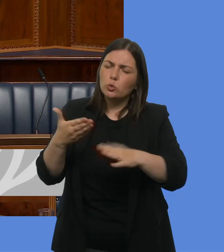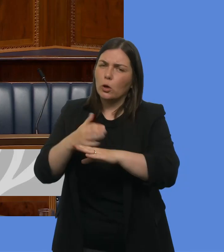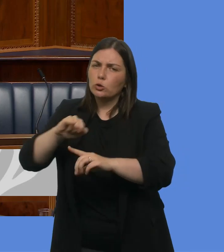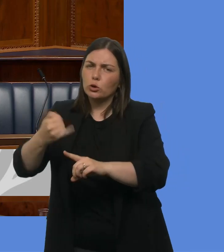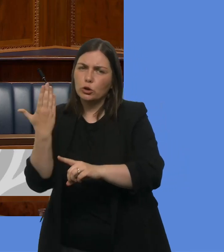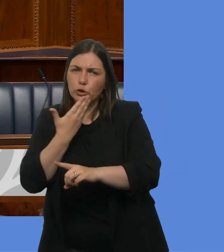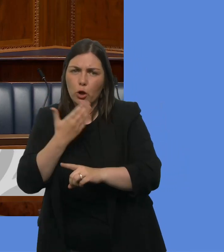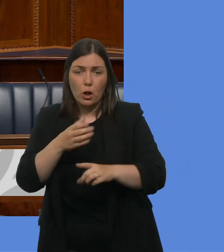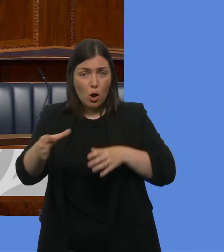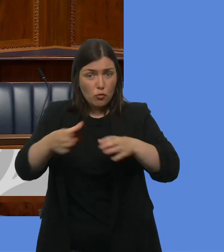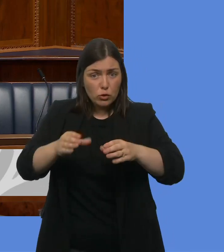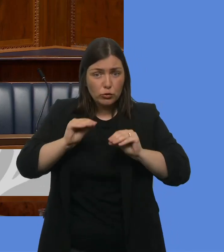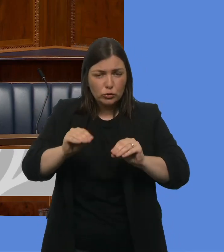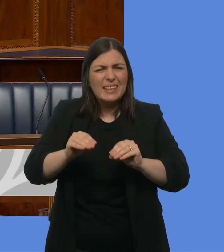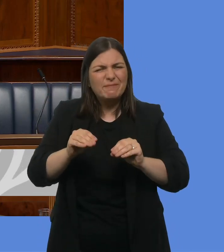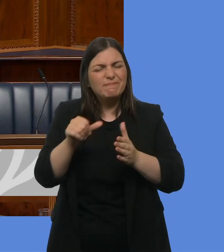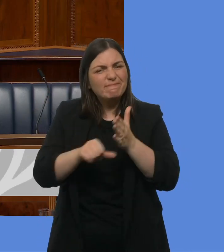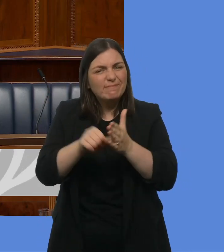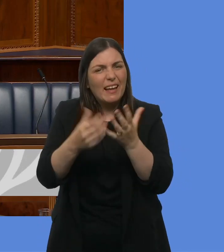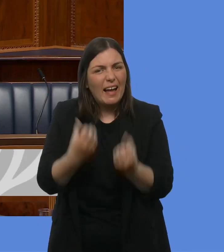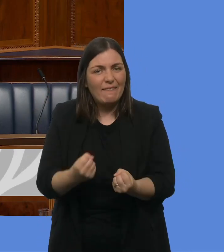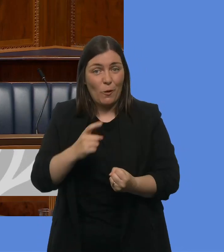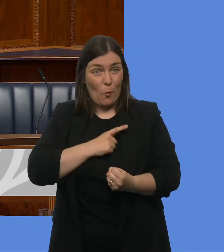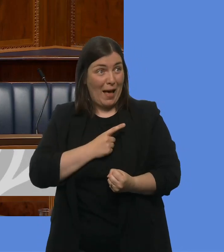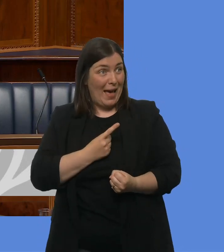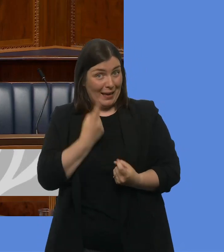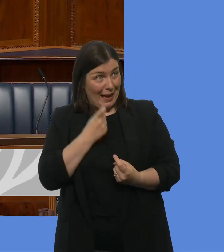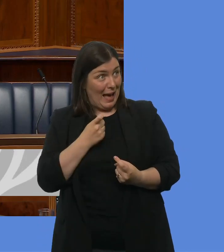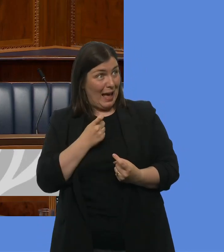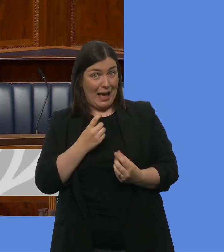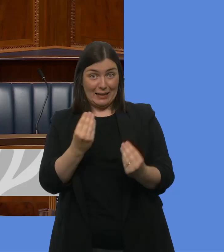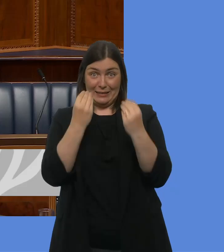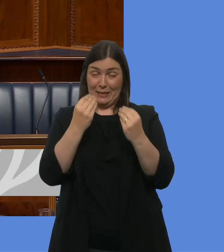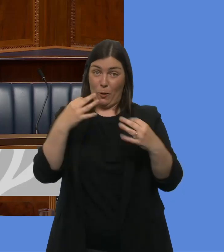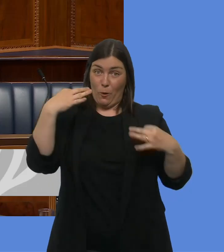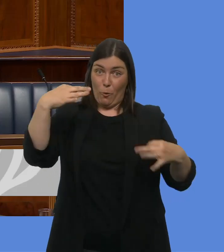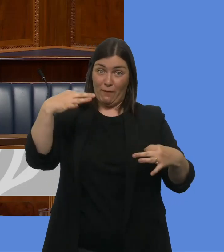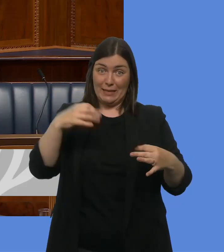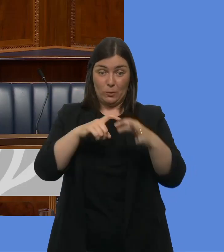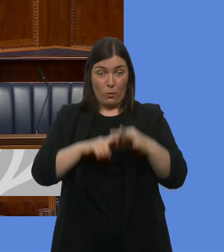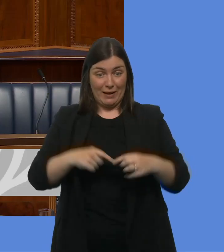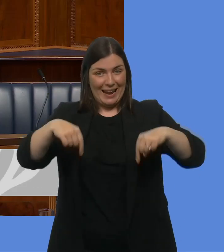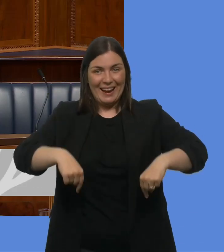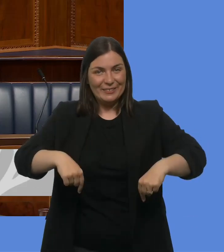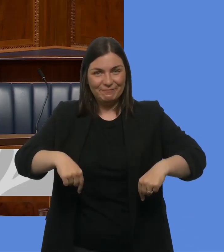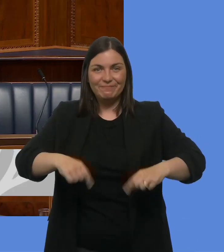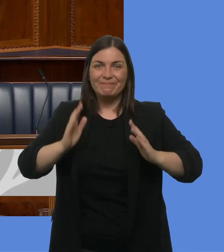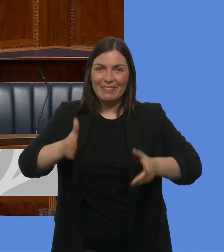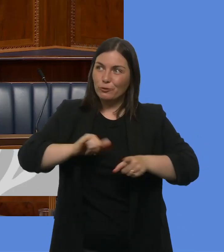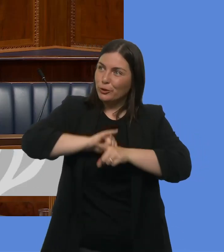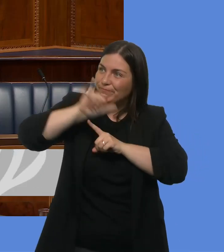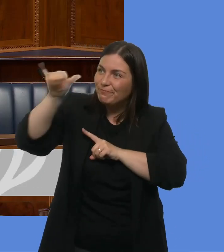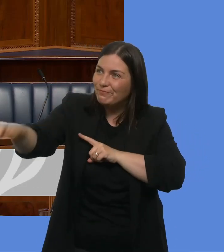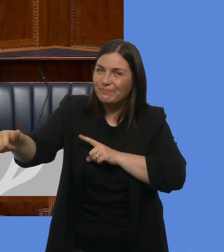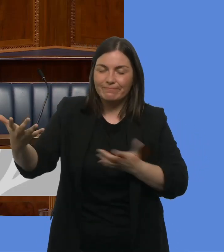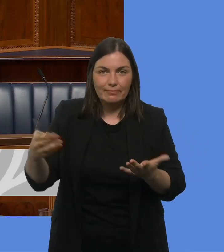have the capacity for local training, requiring trainees to travel, which incurs significant costs and can be difficult for trainees with personal or family